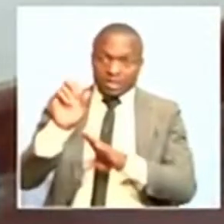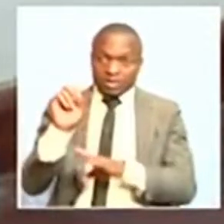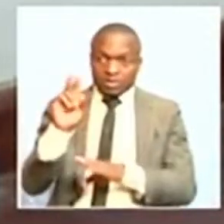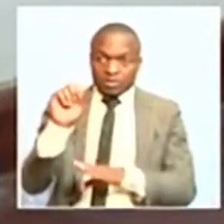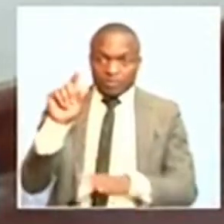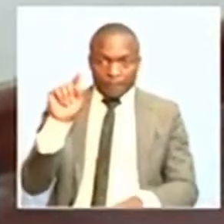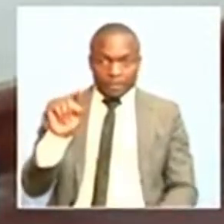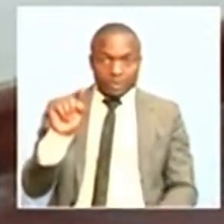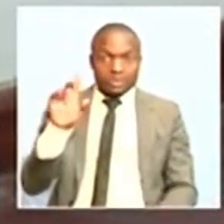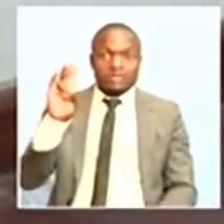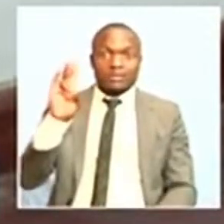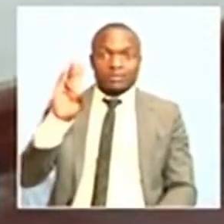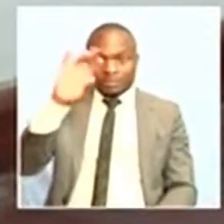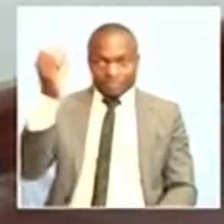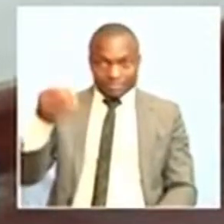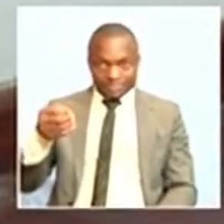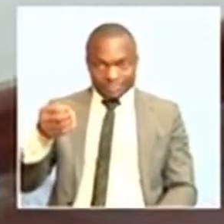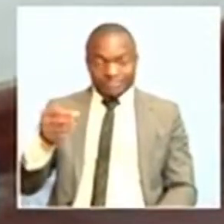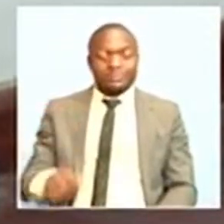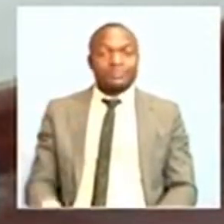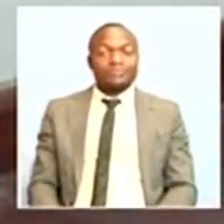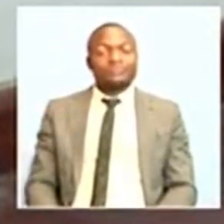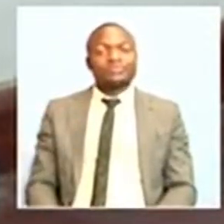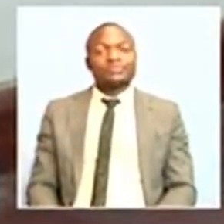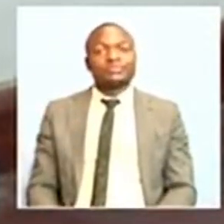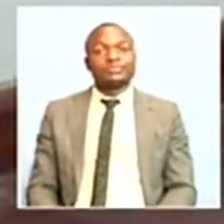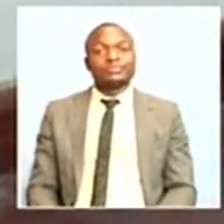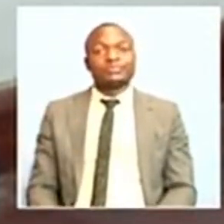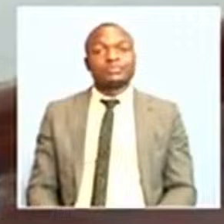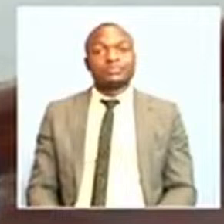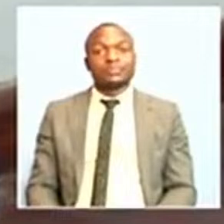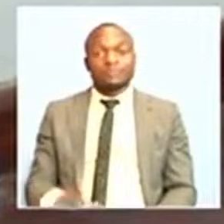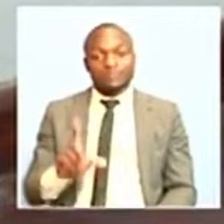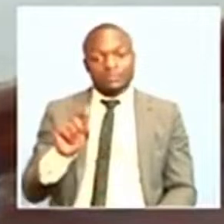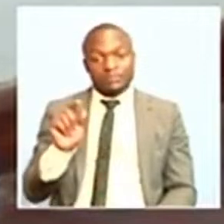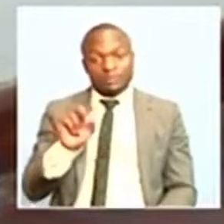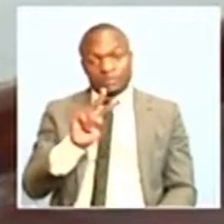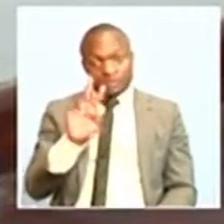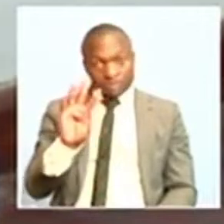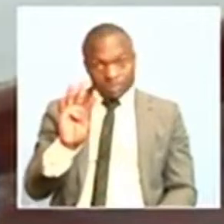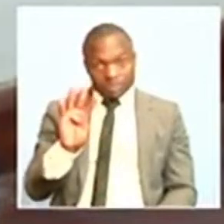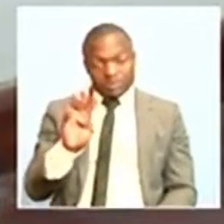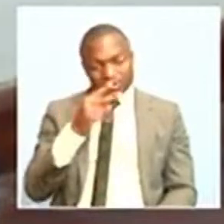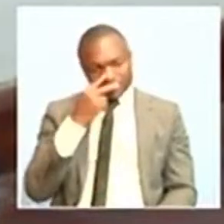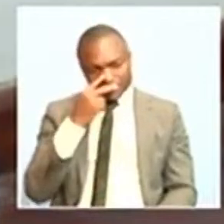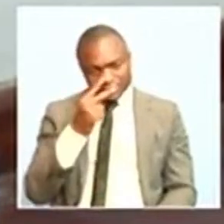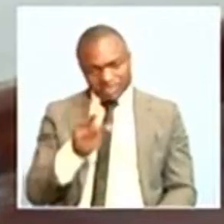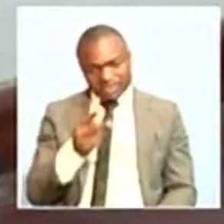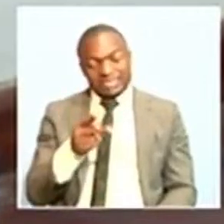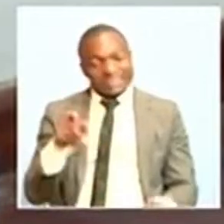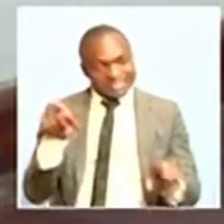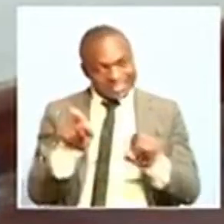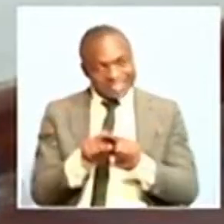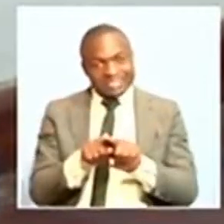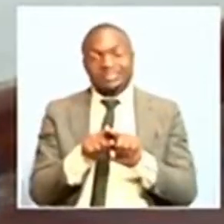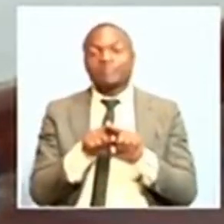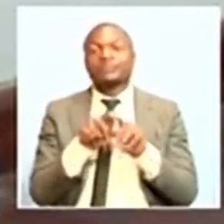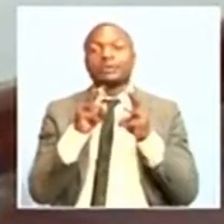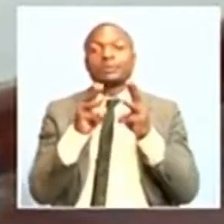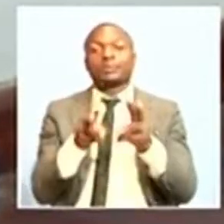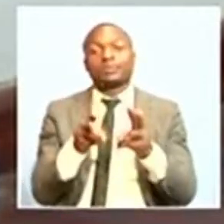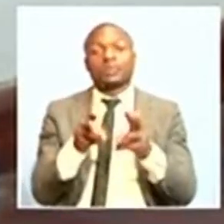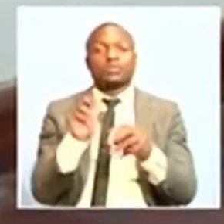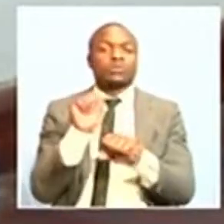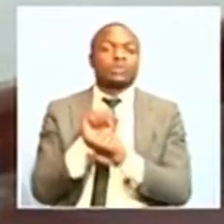12.7%. Then when we go to 2024, we see almost a similar pattern in terms